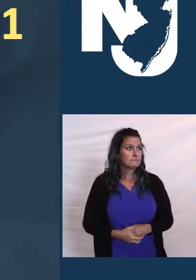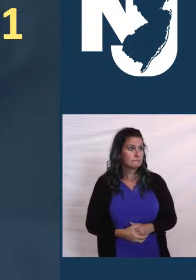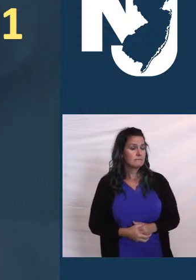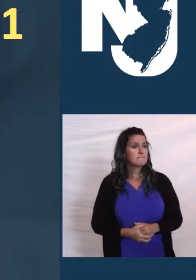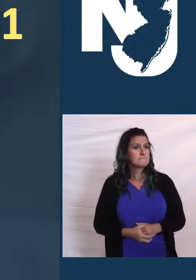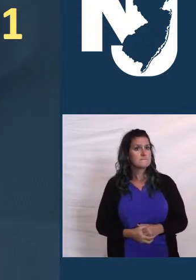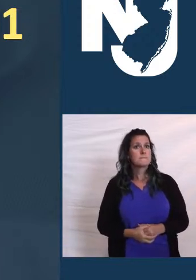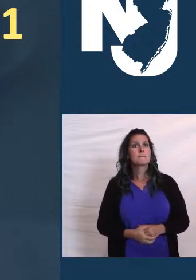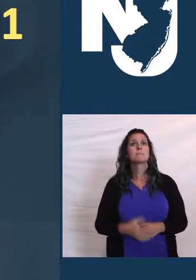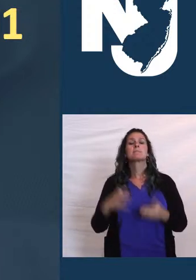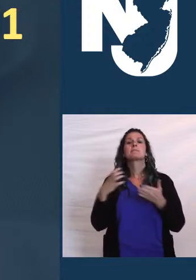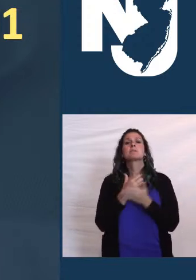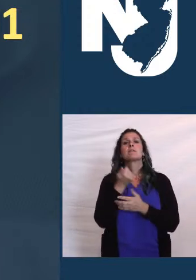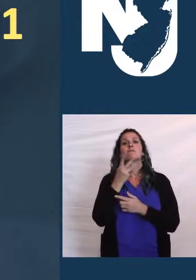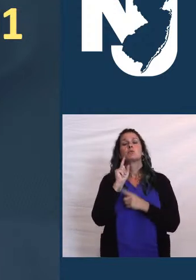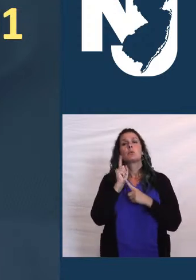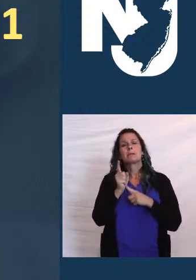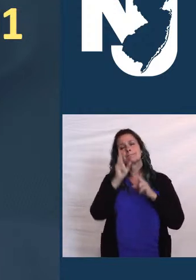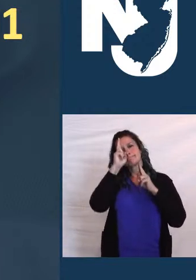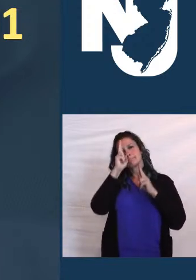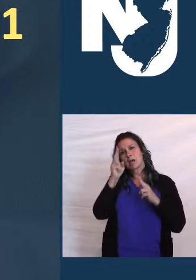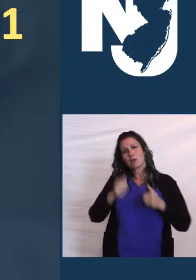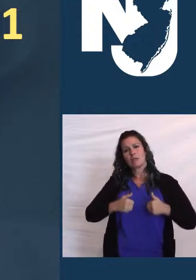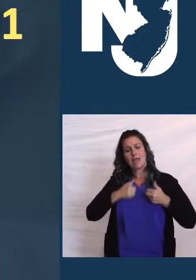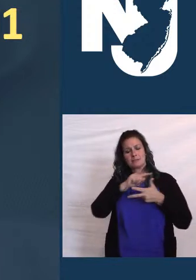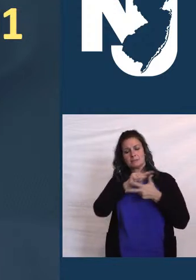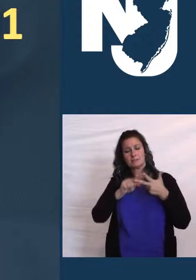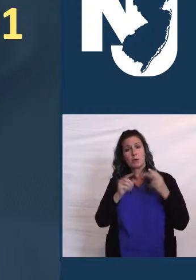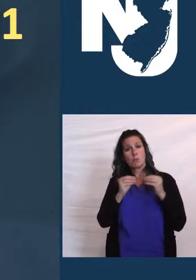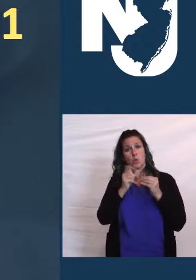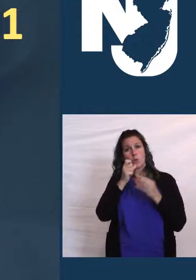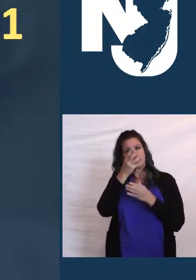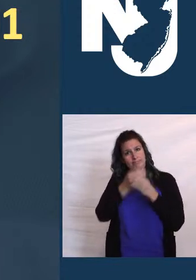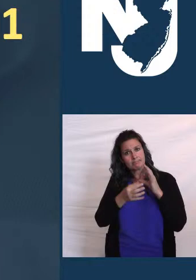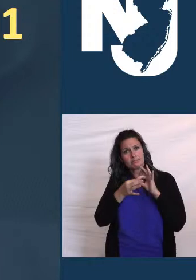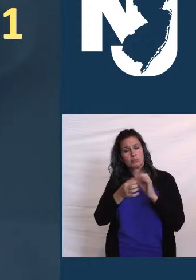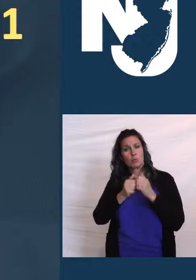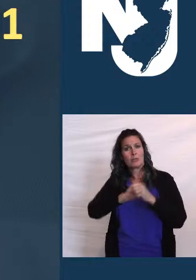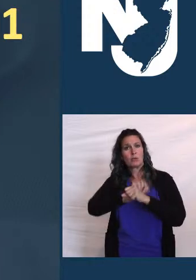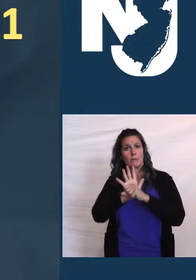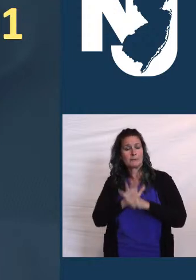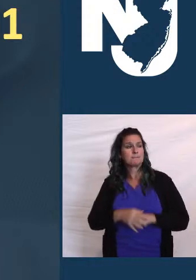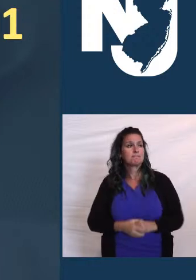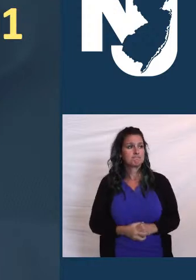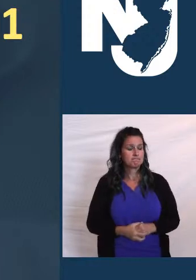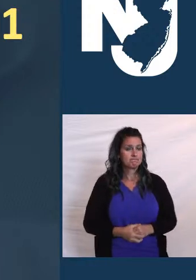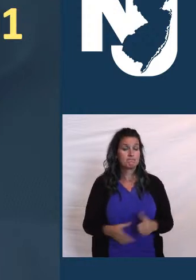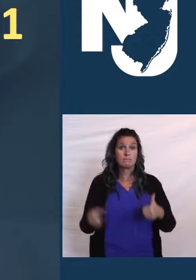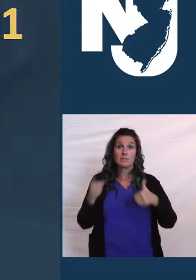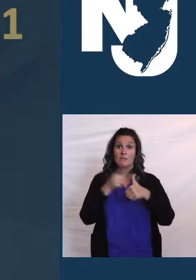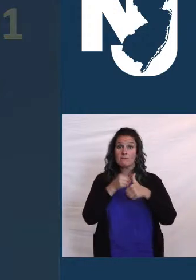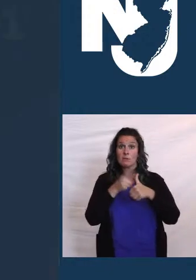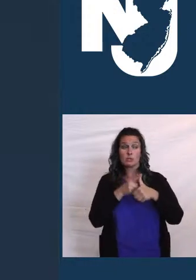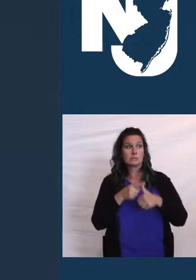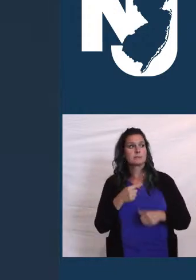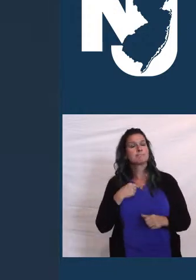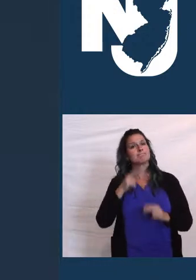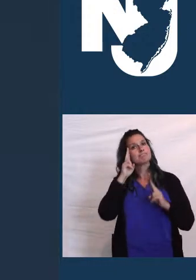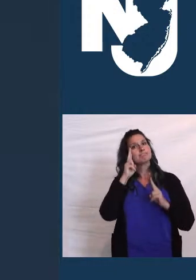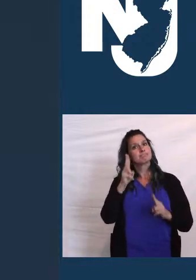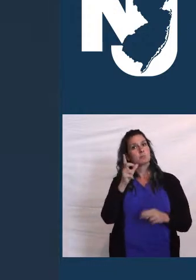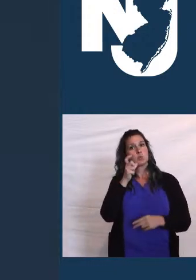as we always do, to honor the lives of several more of those who have been lost to this pandemic. First up, let's remember this